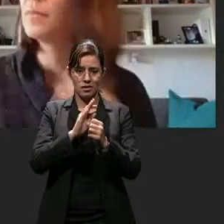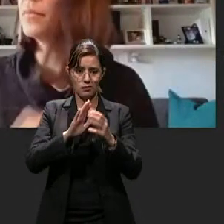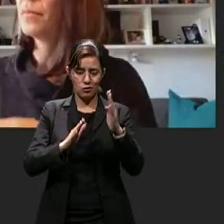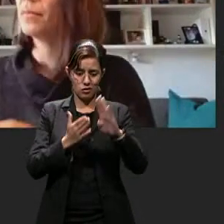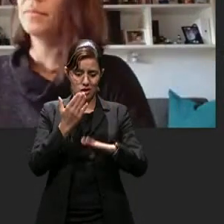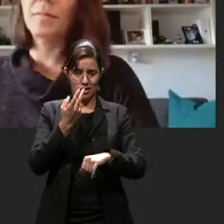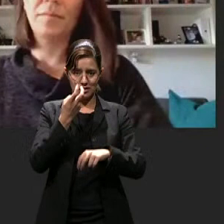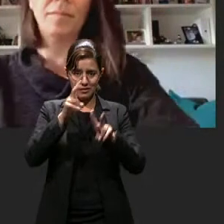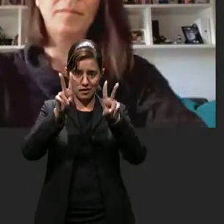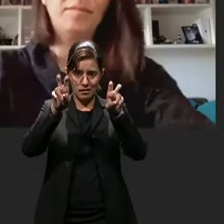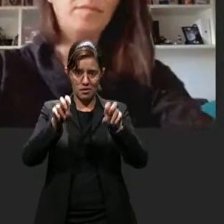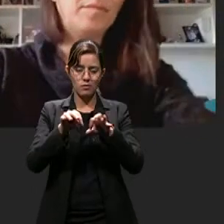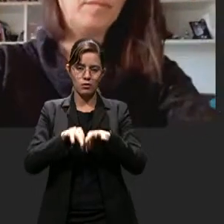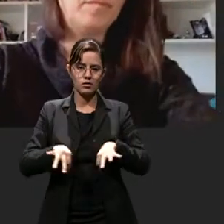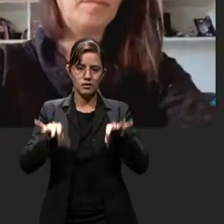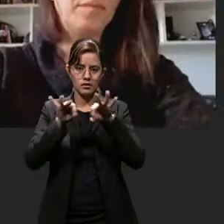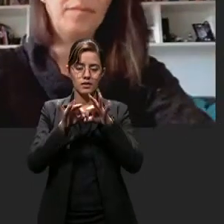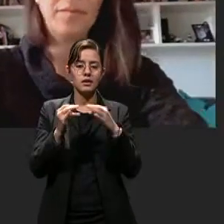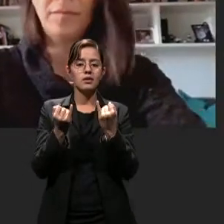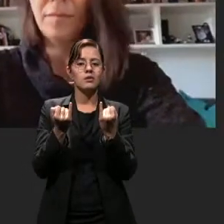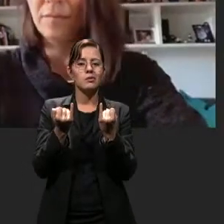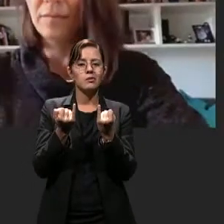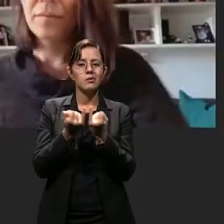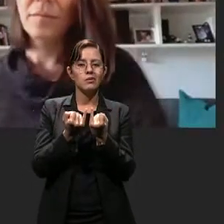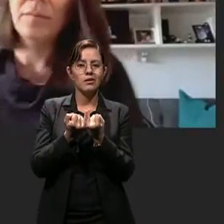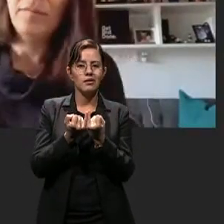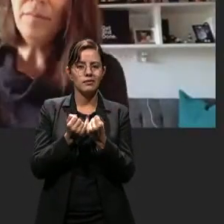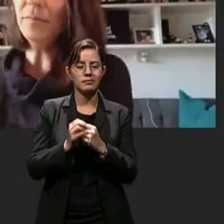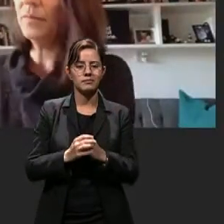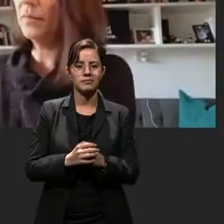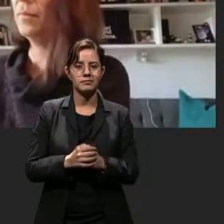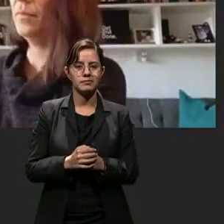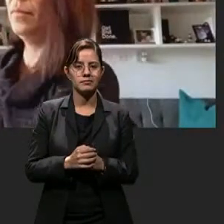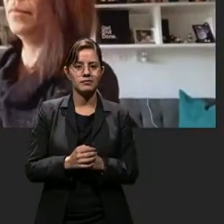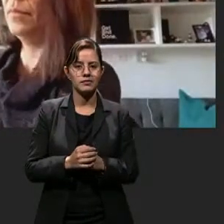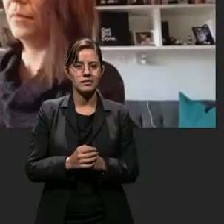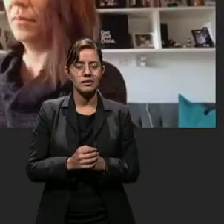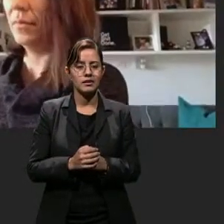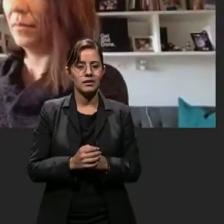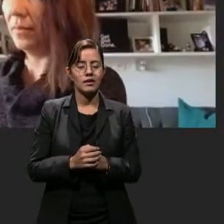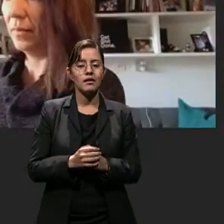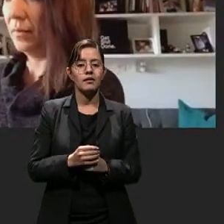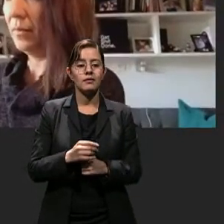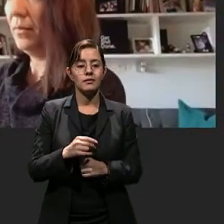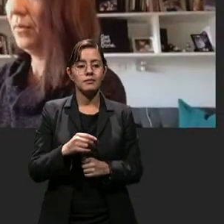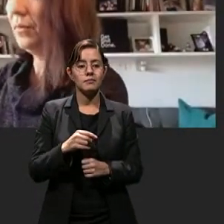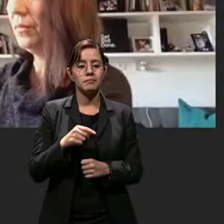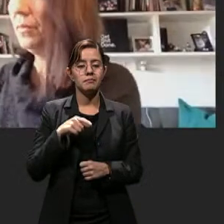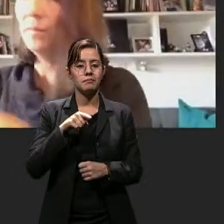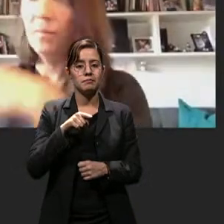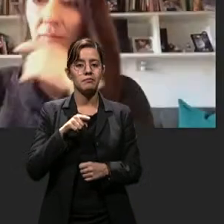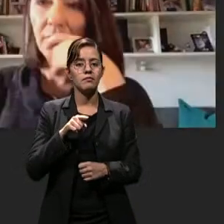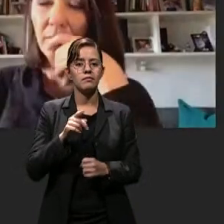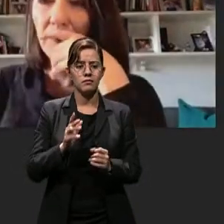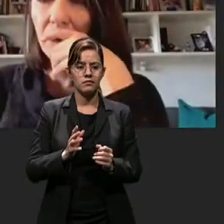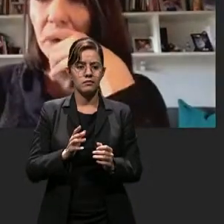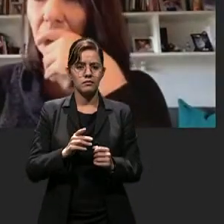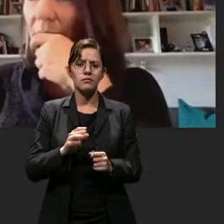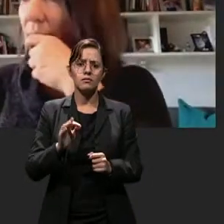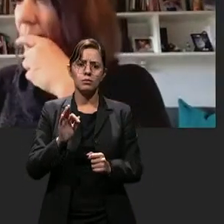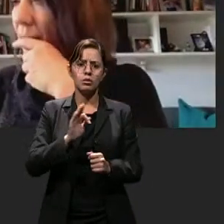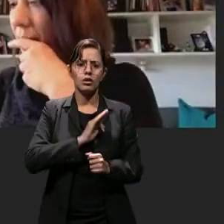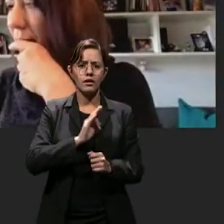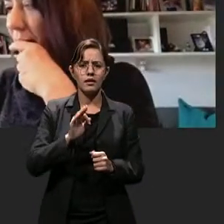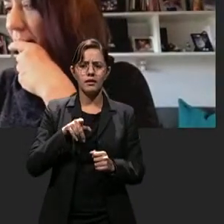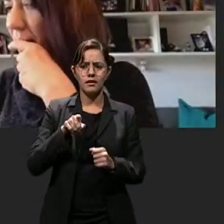now in worldwide. And it speaks about the global reach that has the